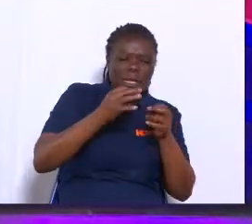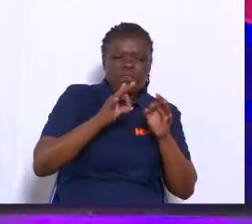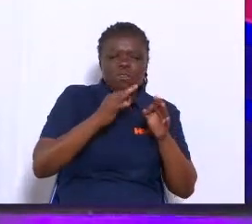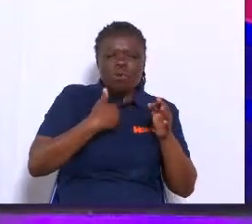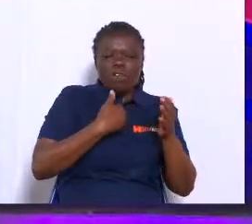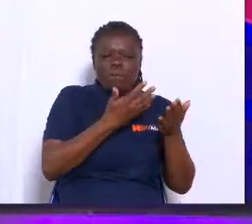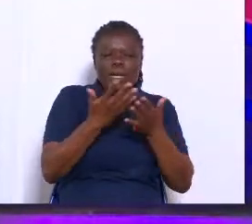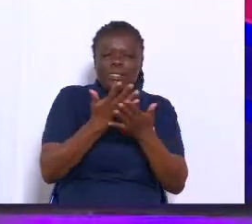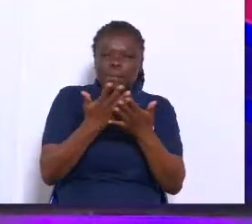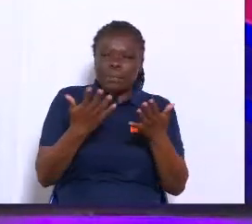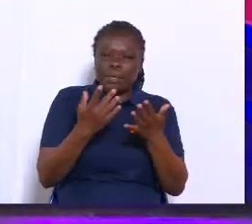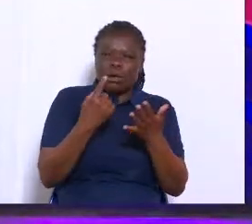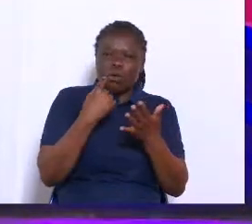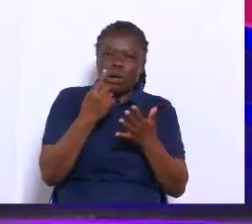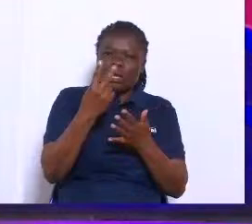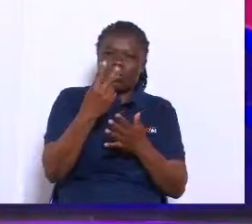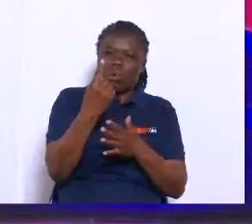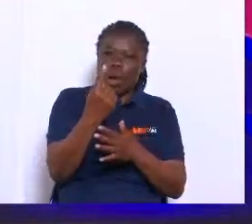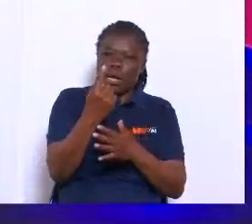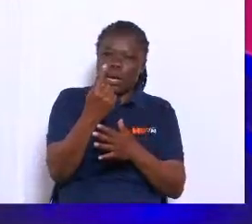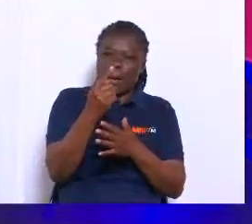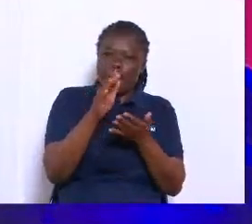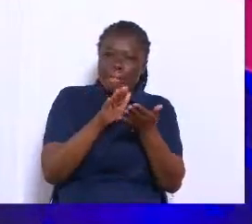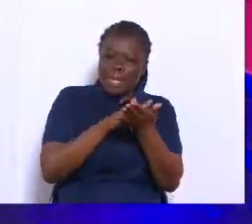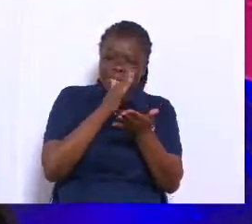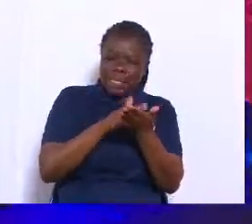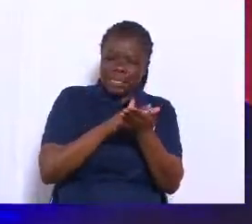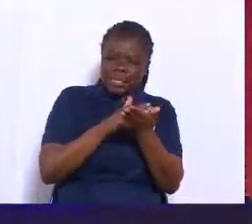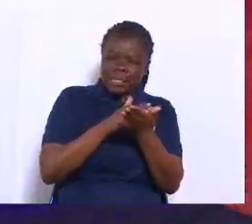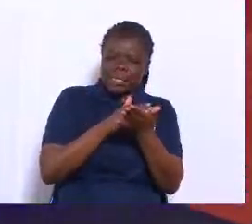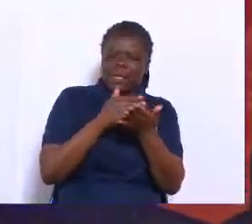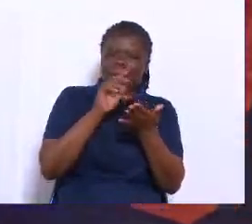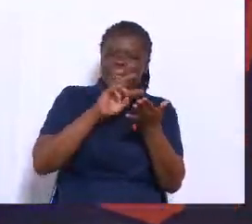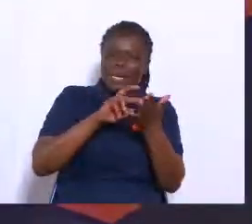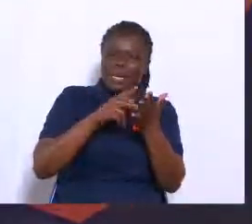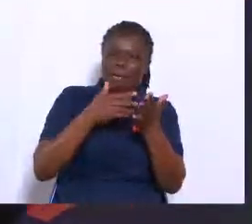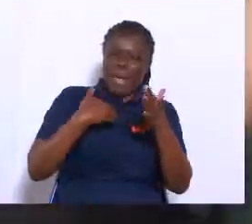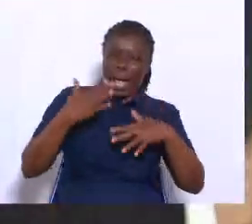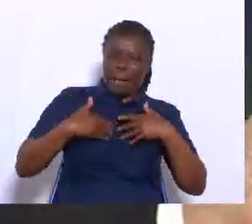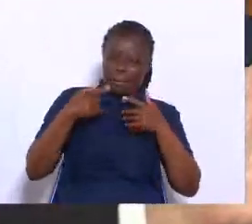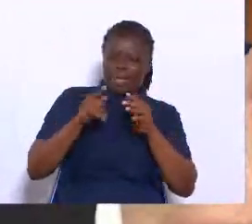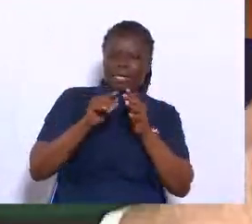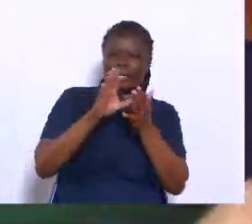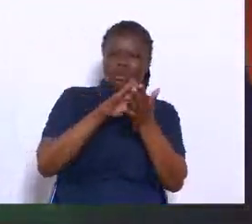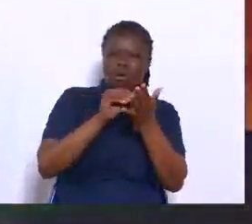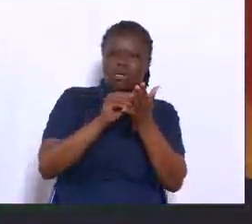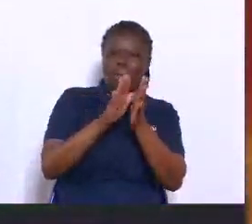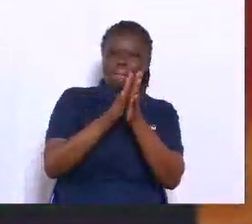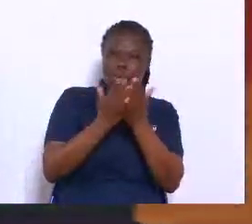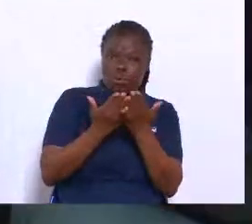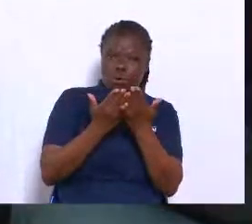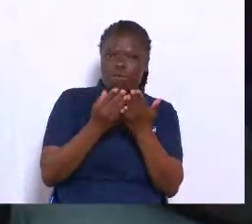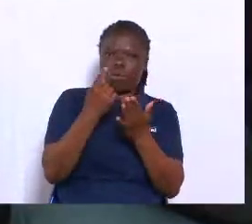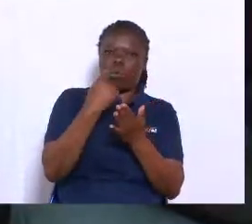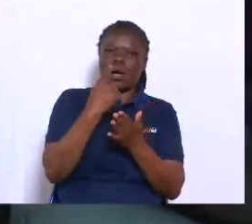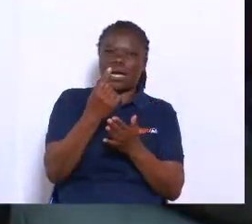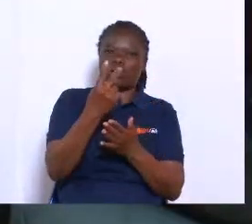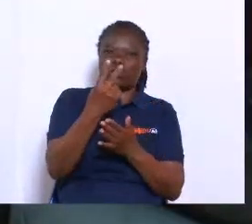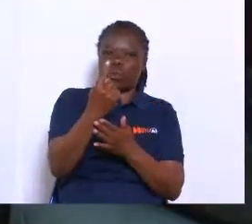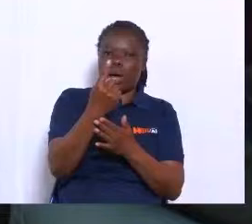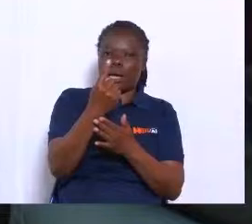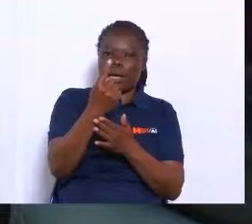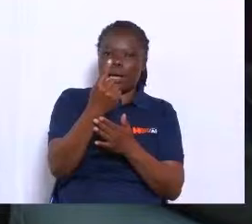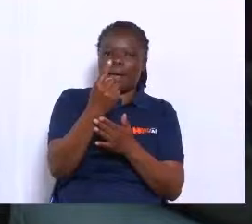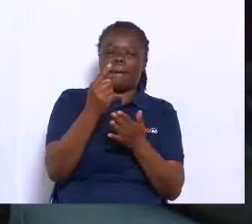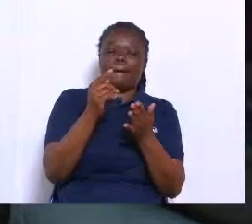121 pages, put the cover on, and she said, here's your notebook, be happy with this notebook of 121 pages. And he